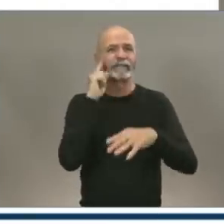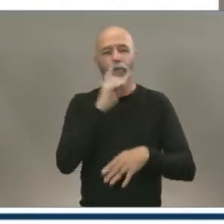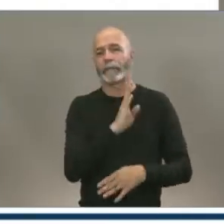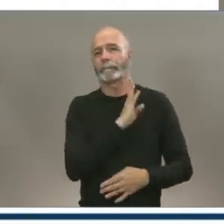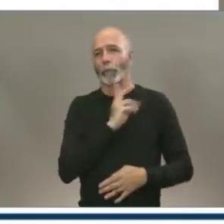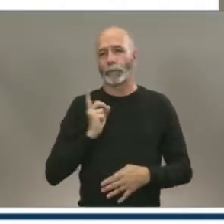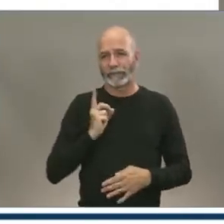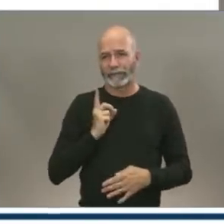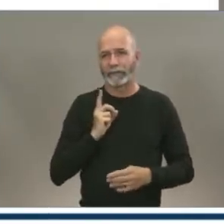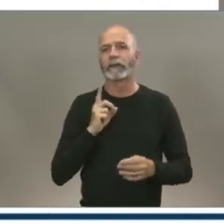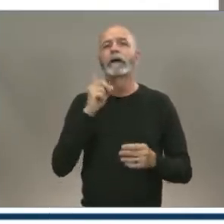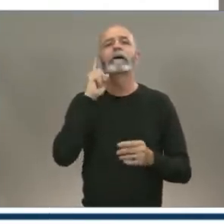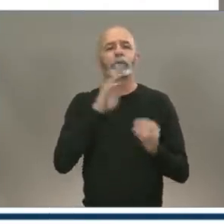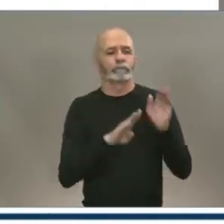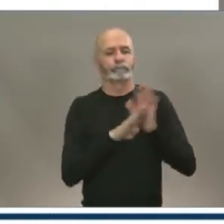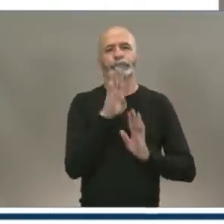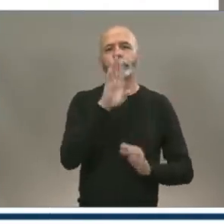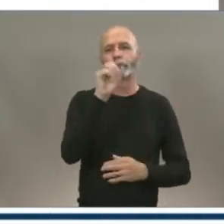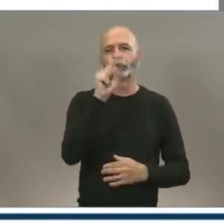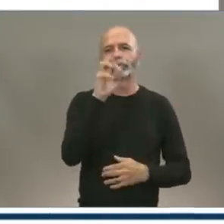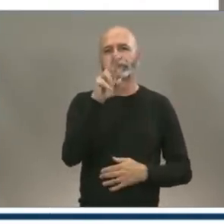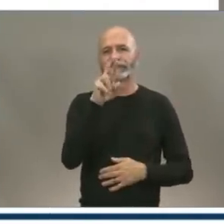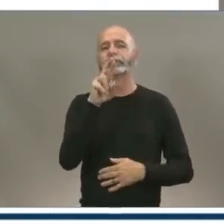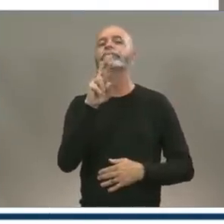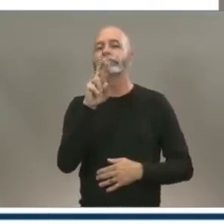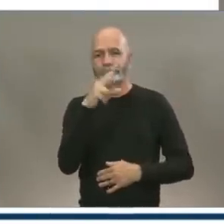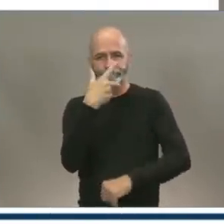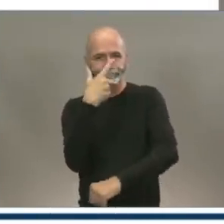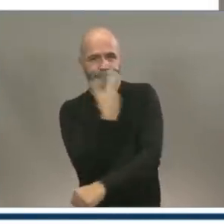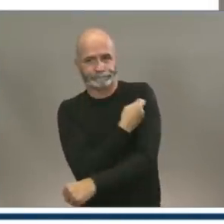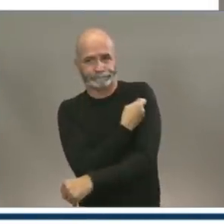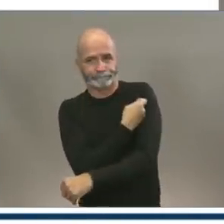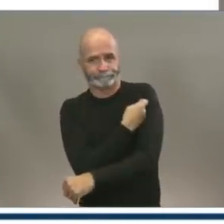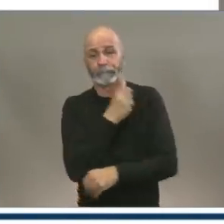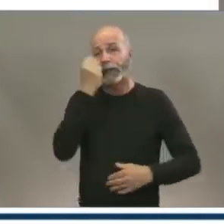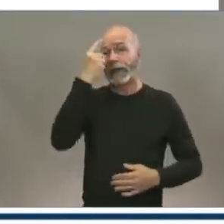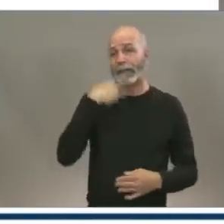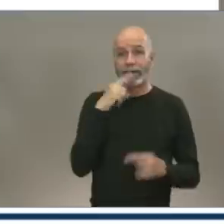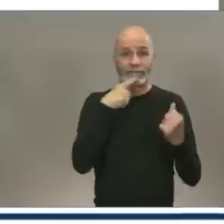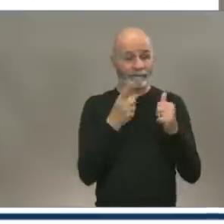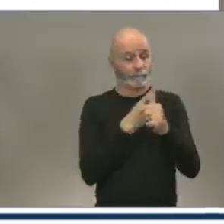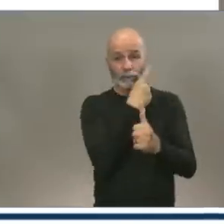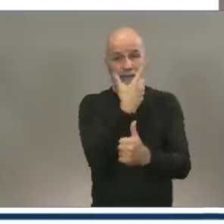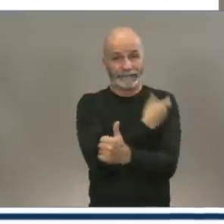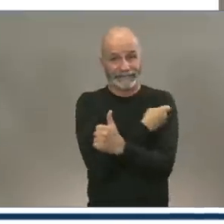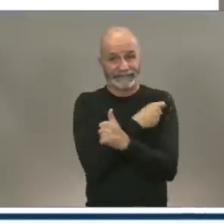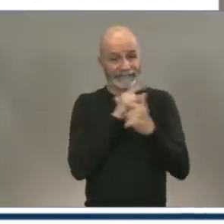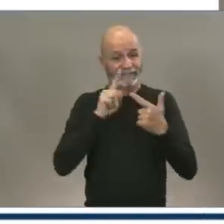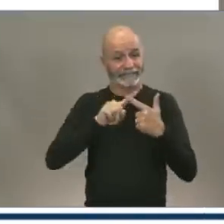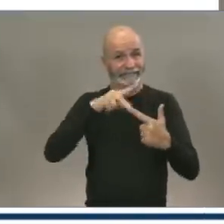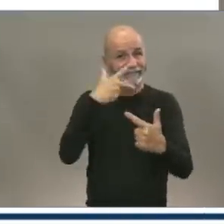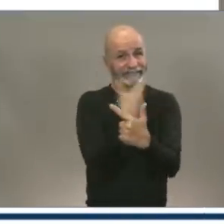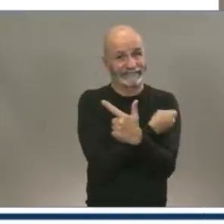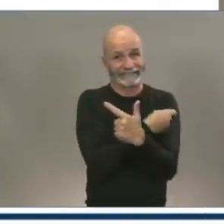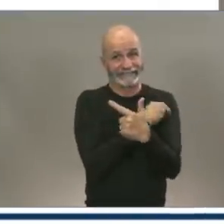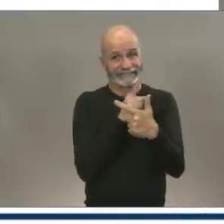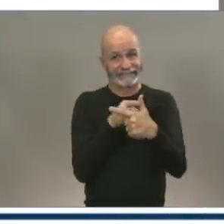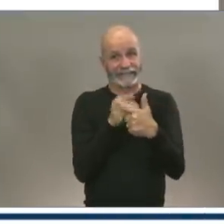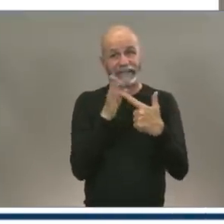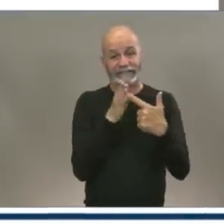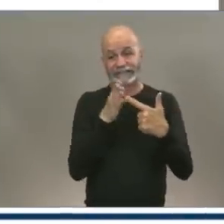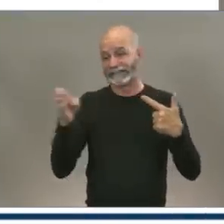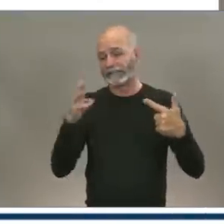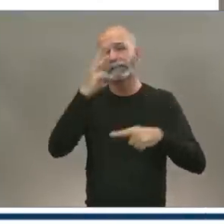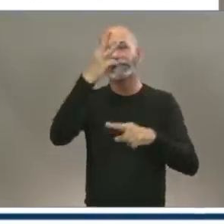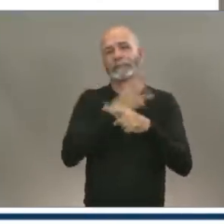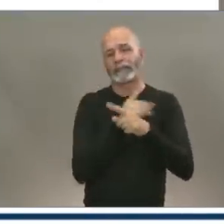booster doses be administered 6 months after the final dose in the primary series. So today I'm